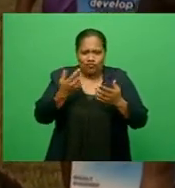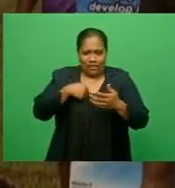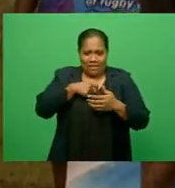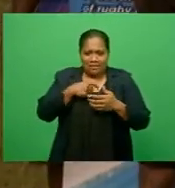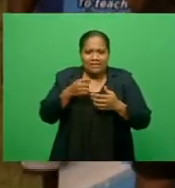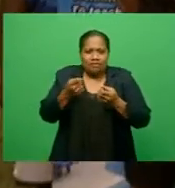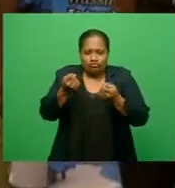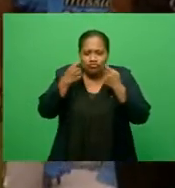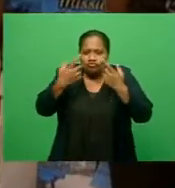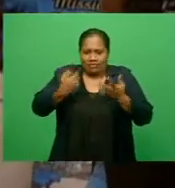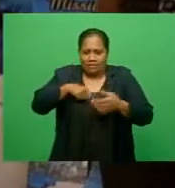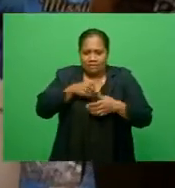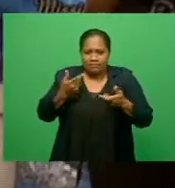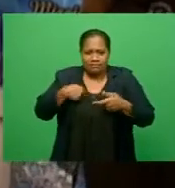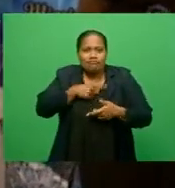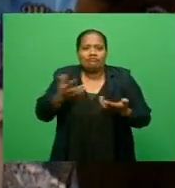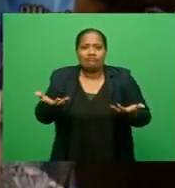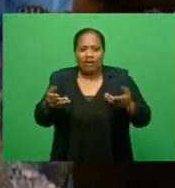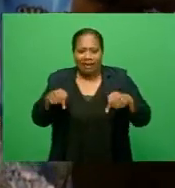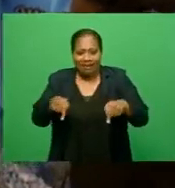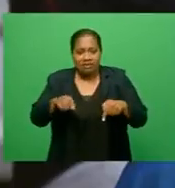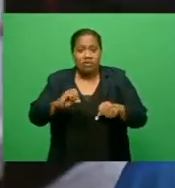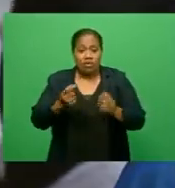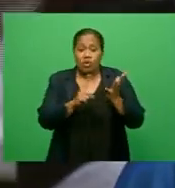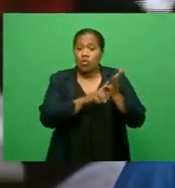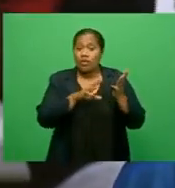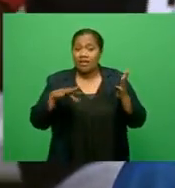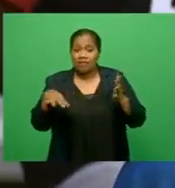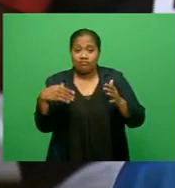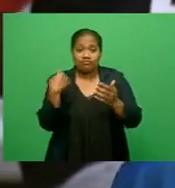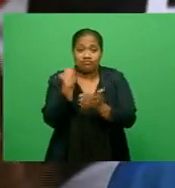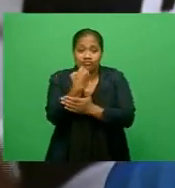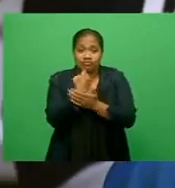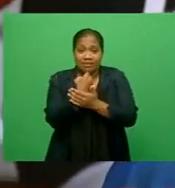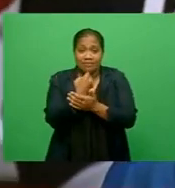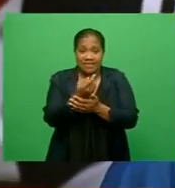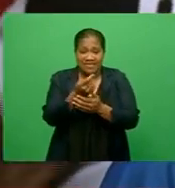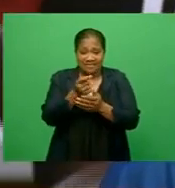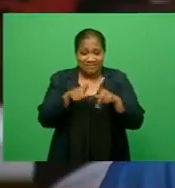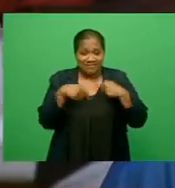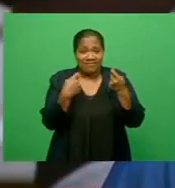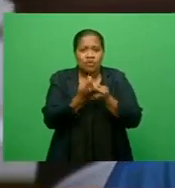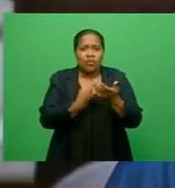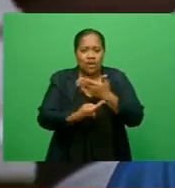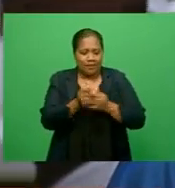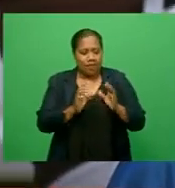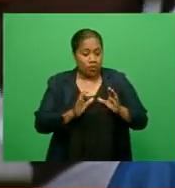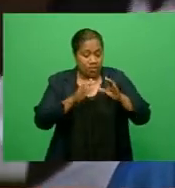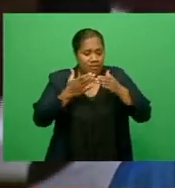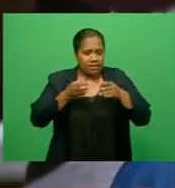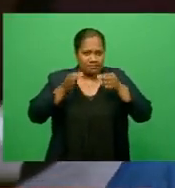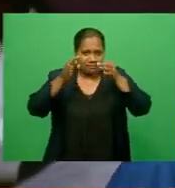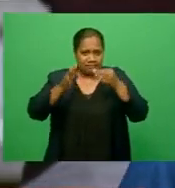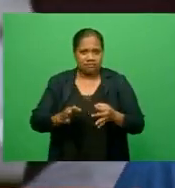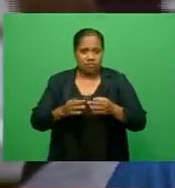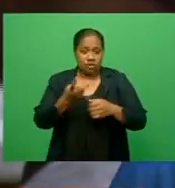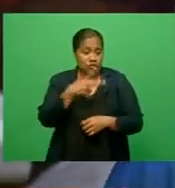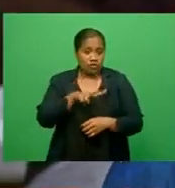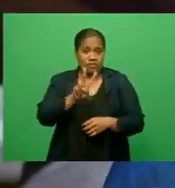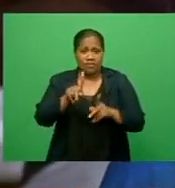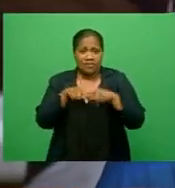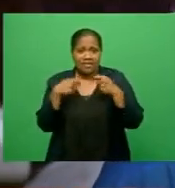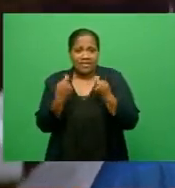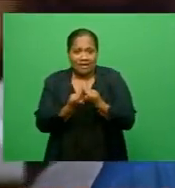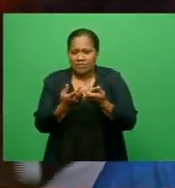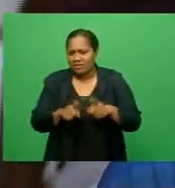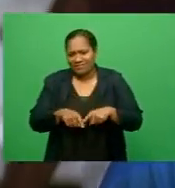gave their prize money back to the Ulunakau Rugby Club. The committee decided that the 22 teams, apart from the